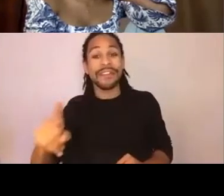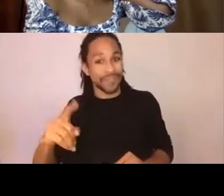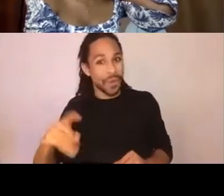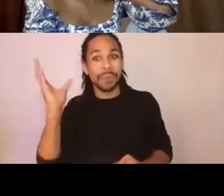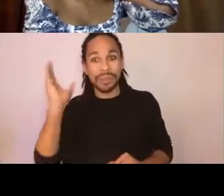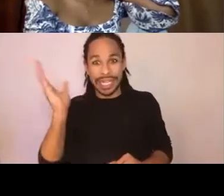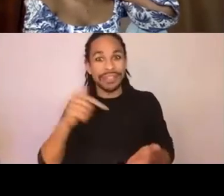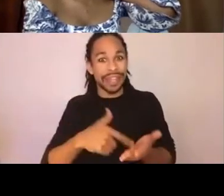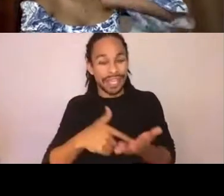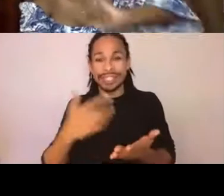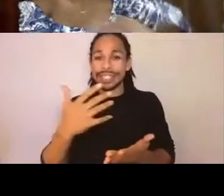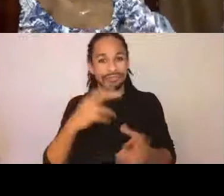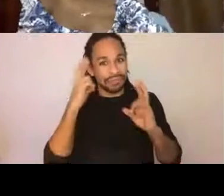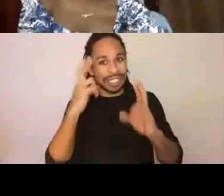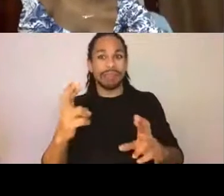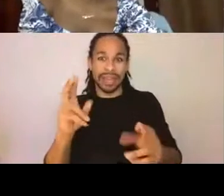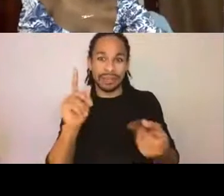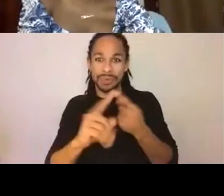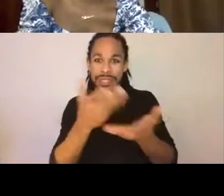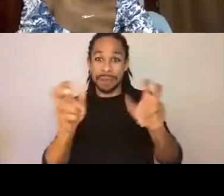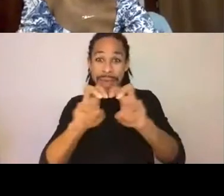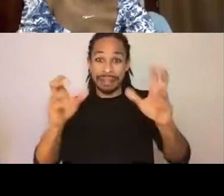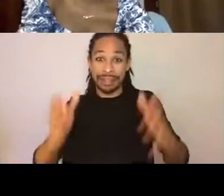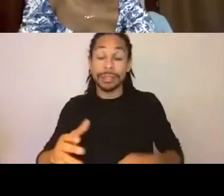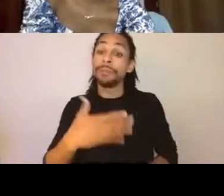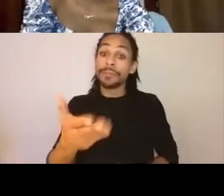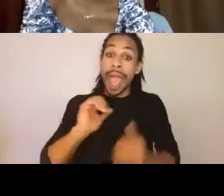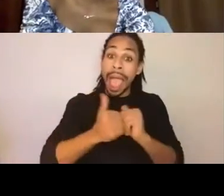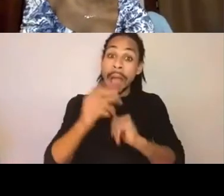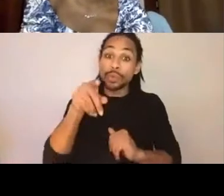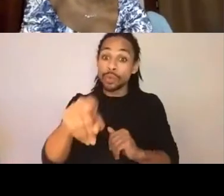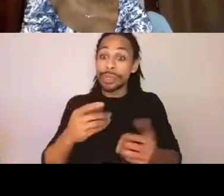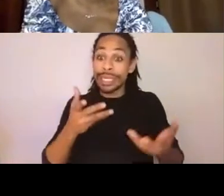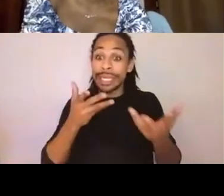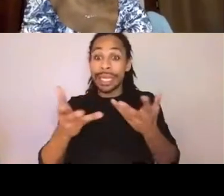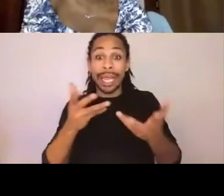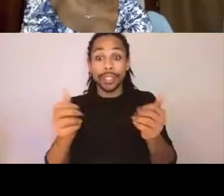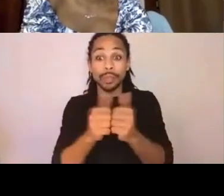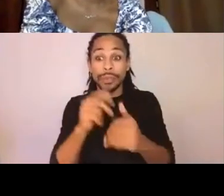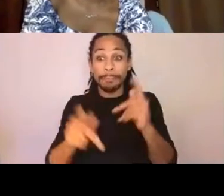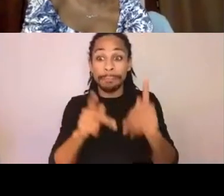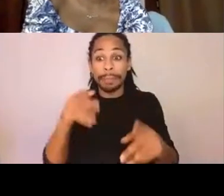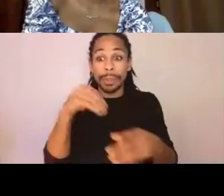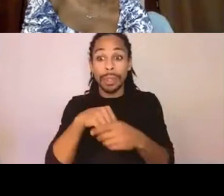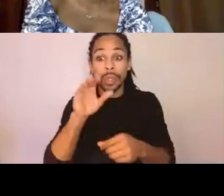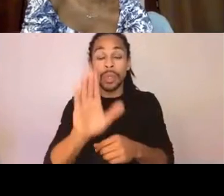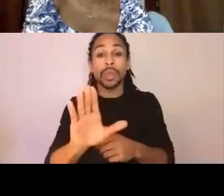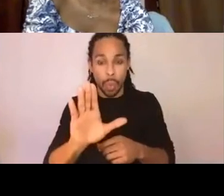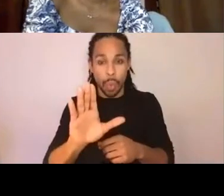panelists. My question was, how do you engage with people in your community who disagree with the principles of